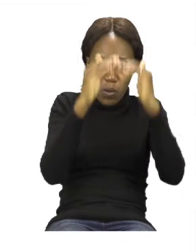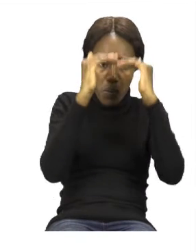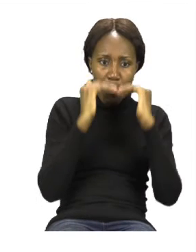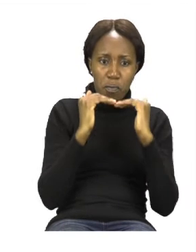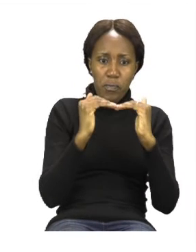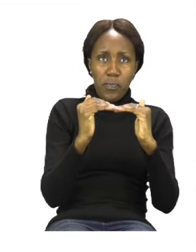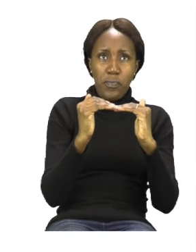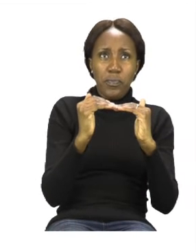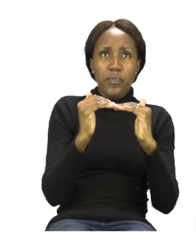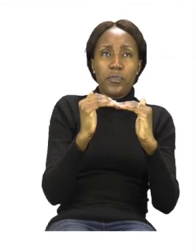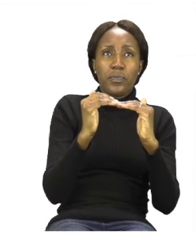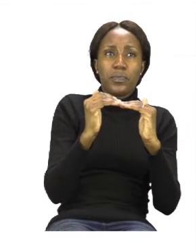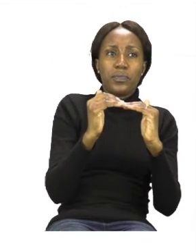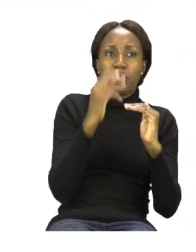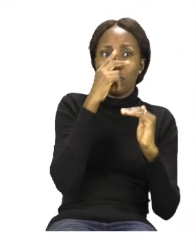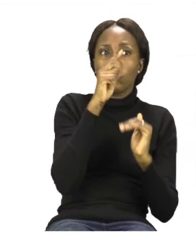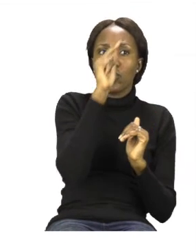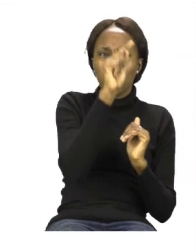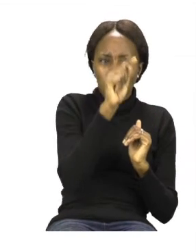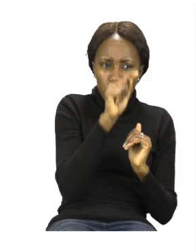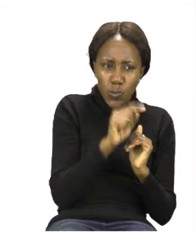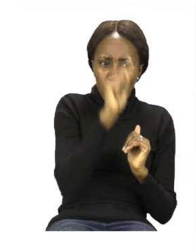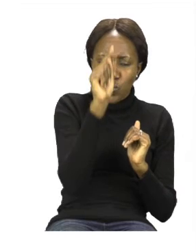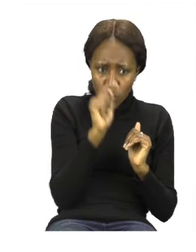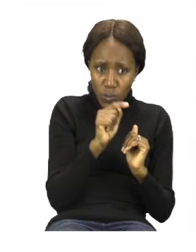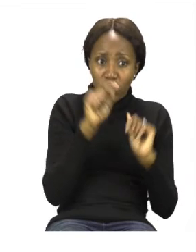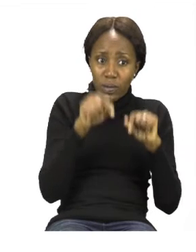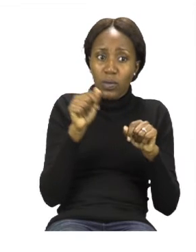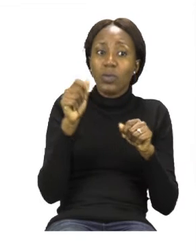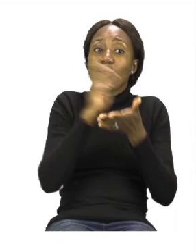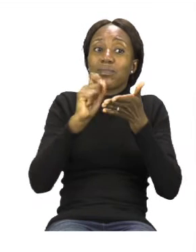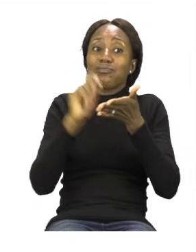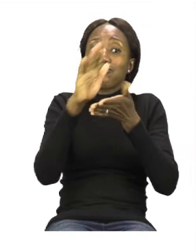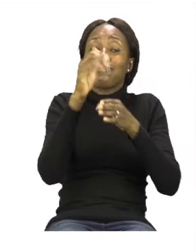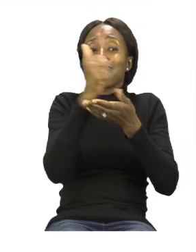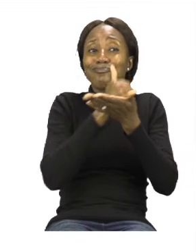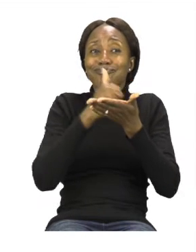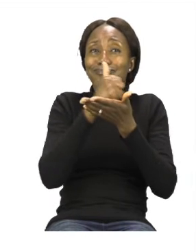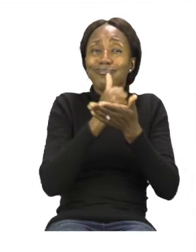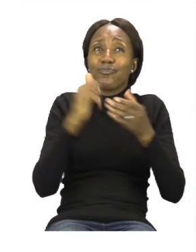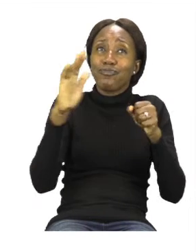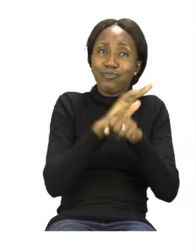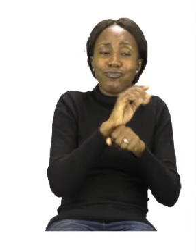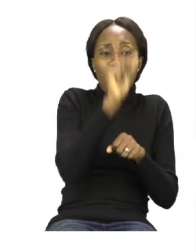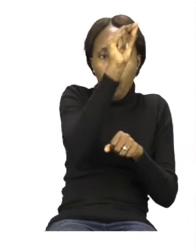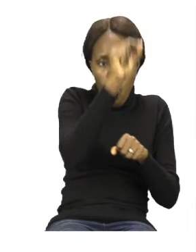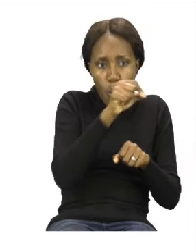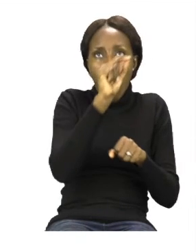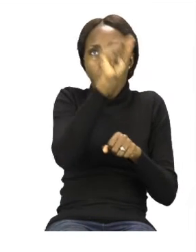that, you are going to trace the number 12 as well as the name